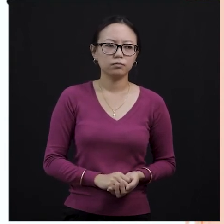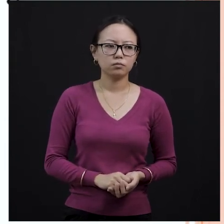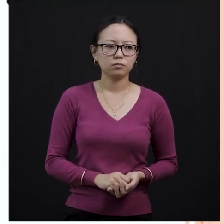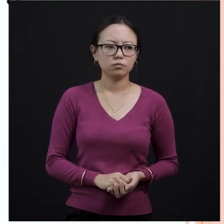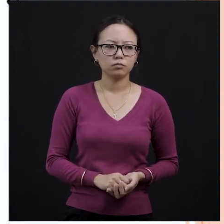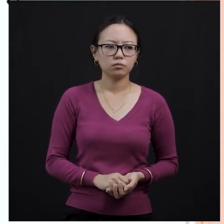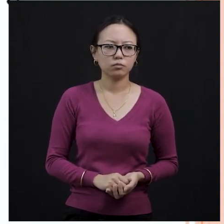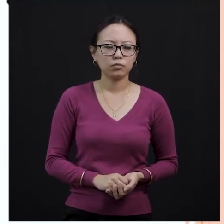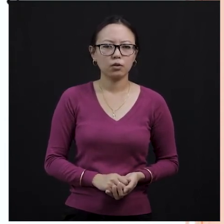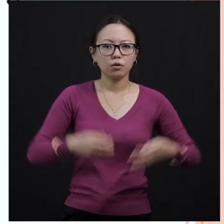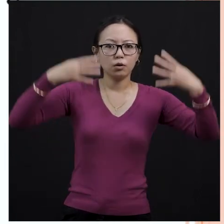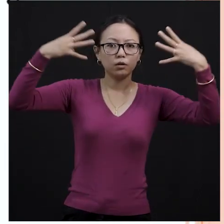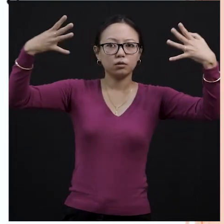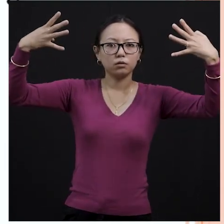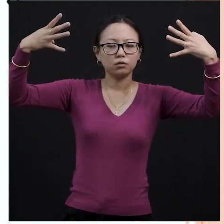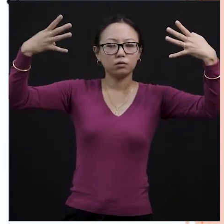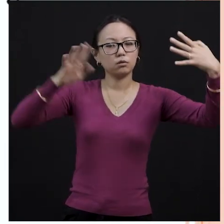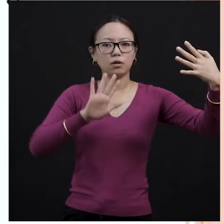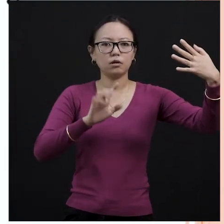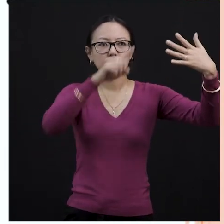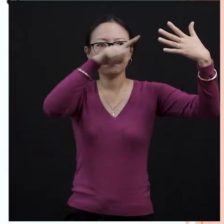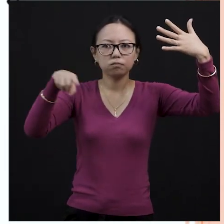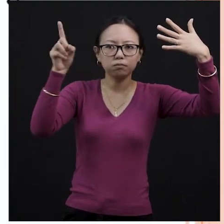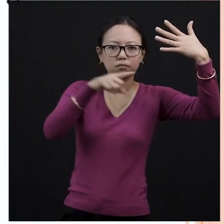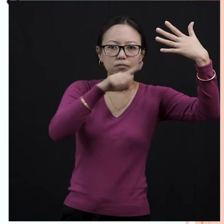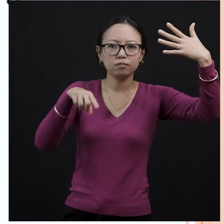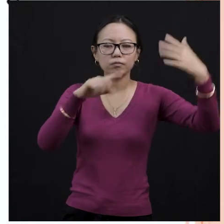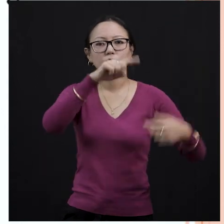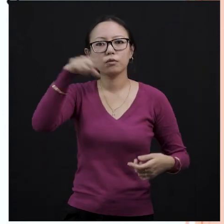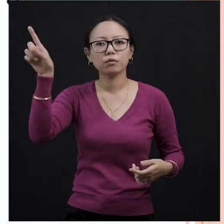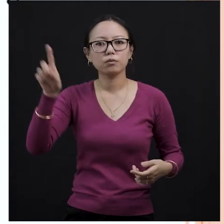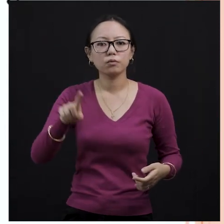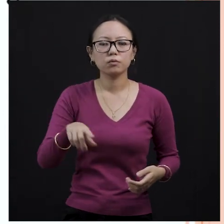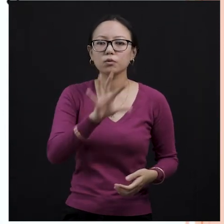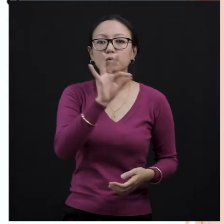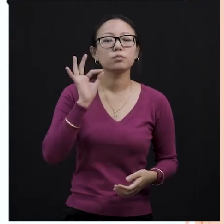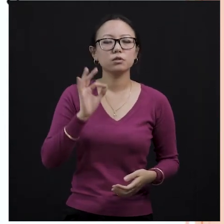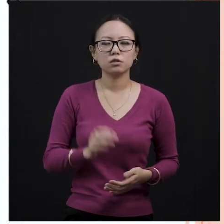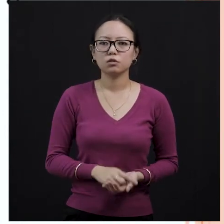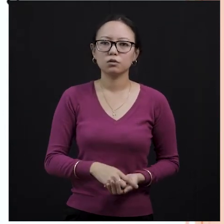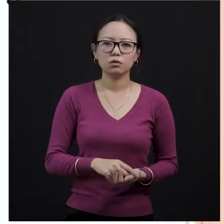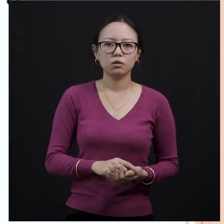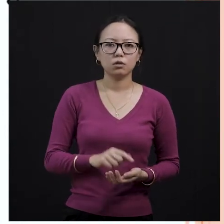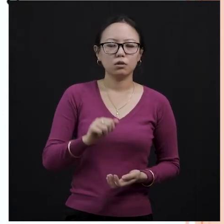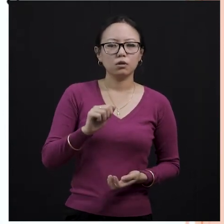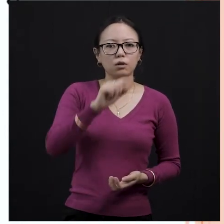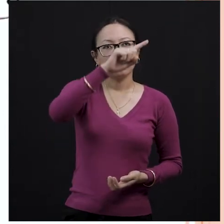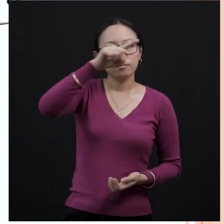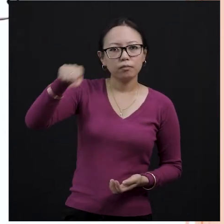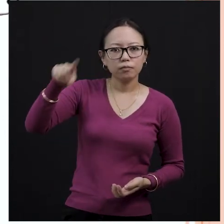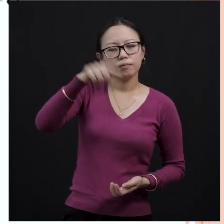3, 6, 8, and then 5, 4,